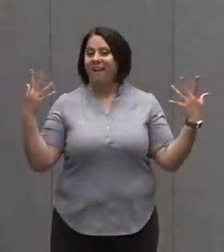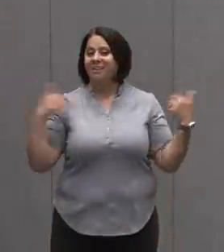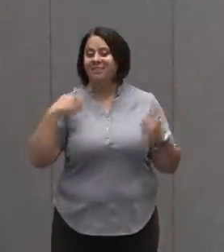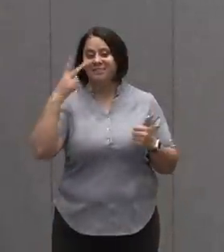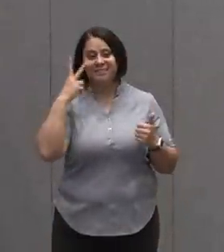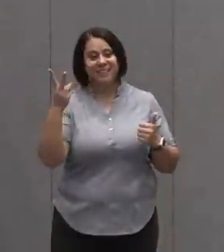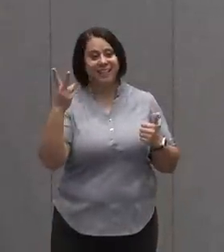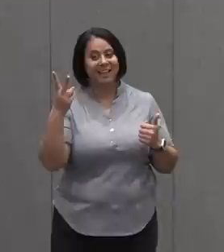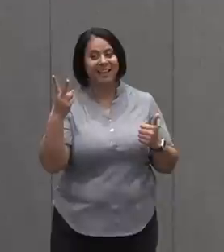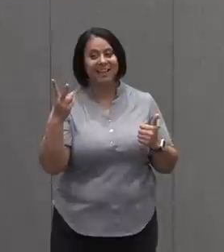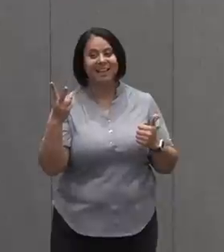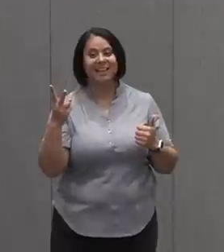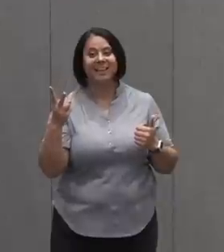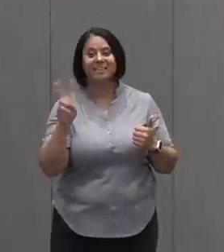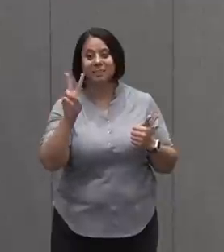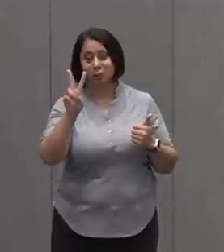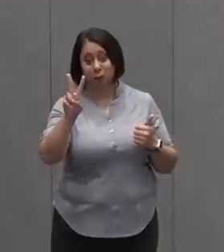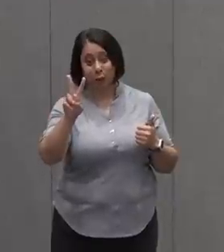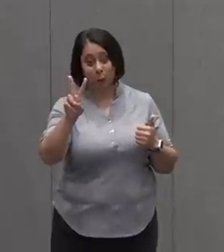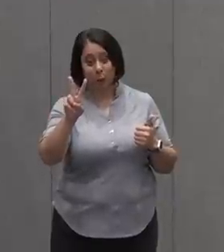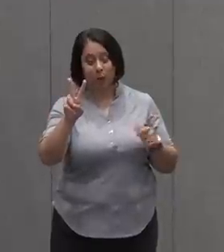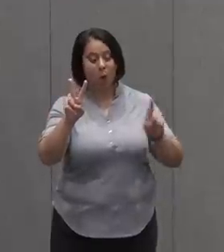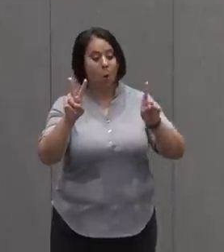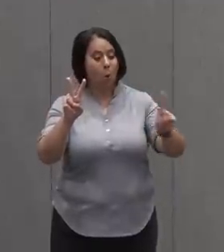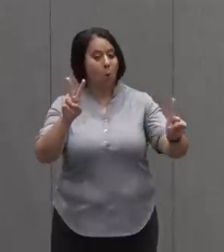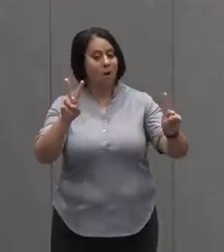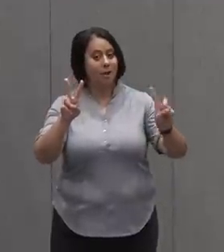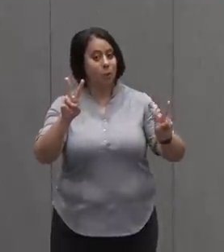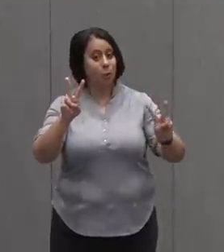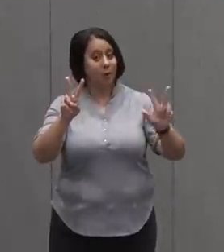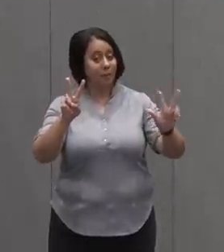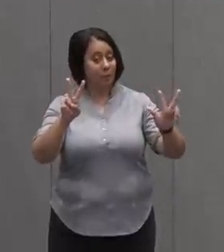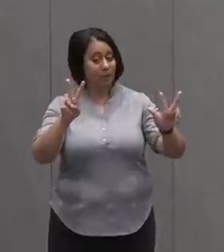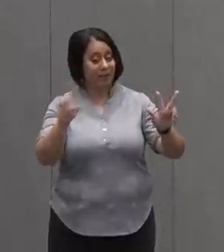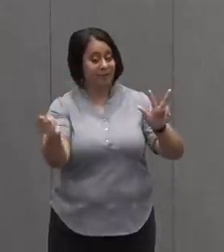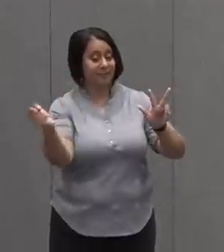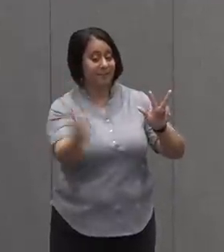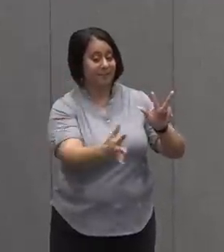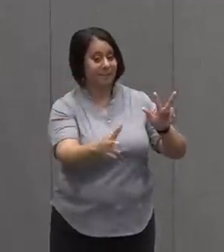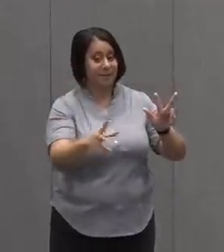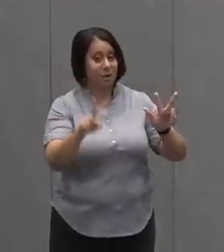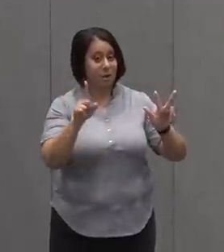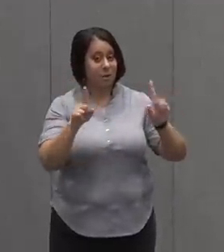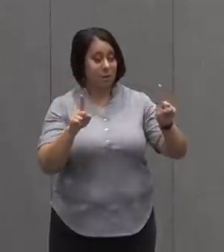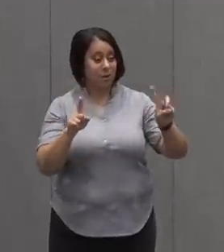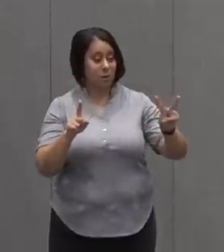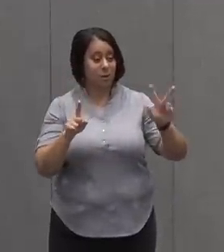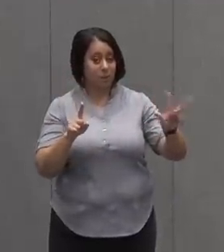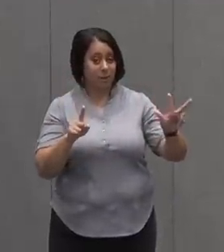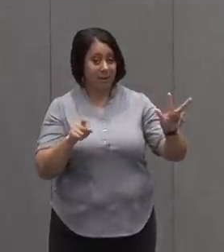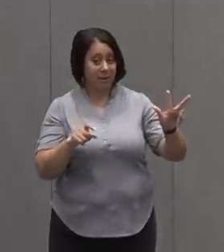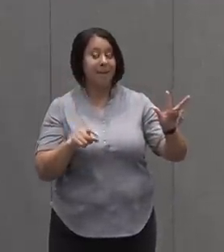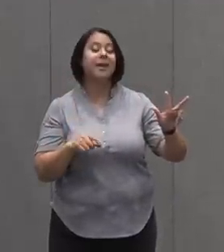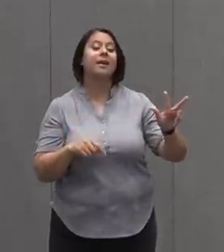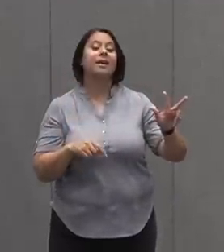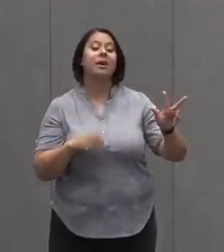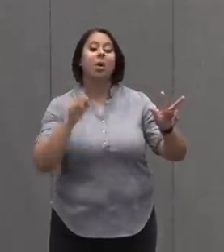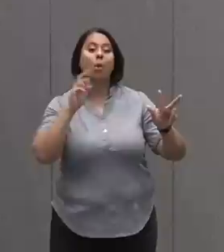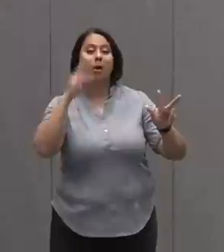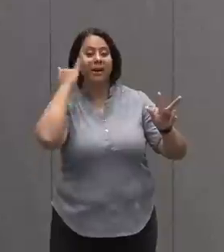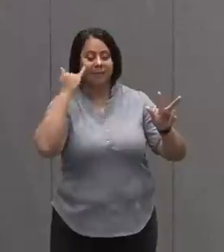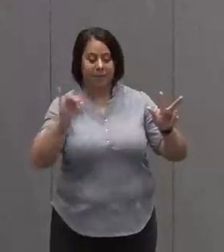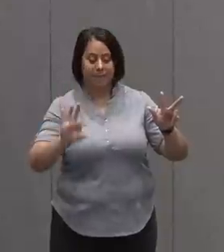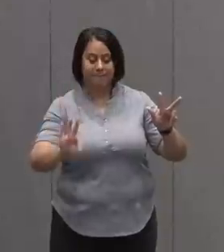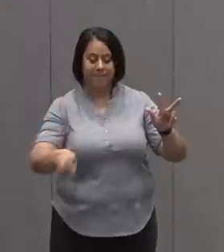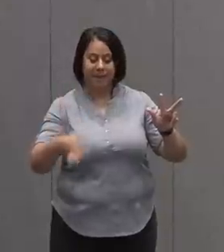a 2. And remember, if you get a 1, 2, or 3 when you roll that die, or if you had picked up one of the cards